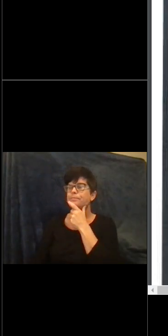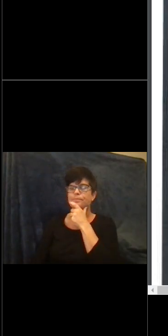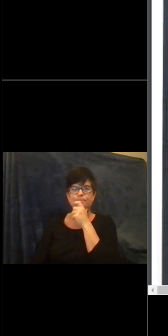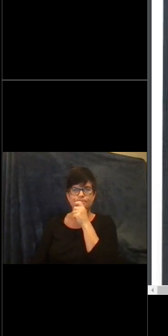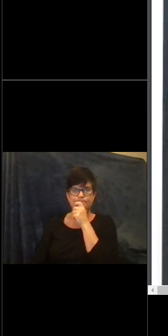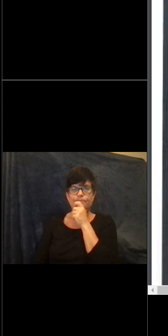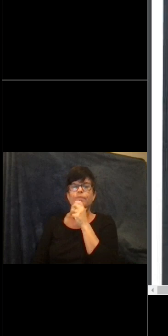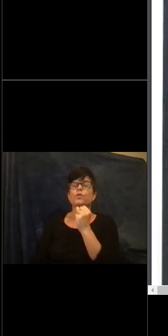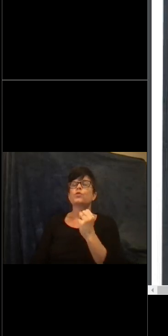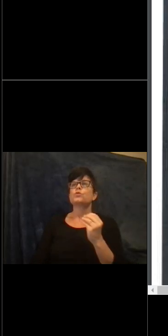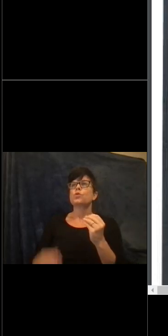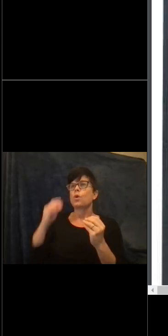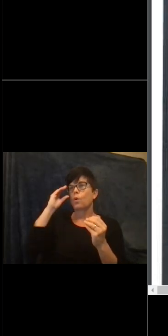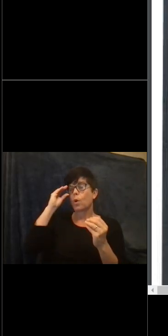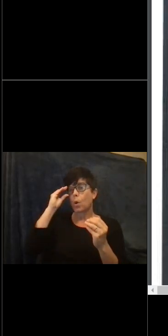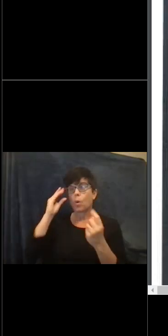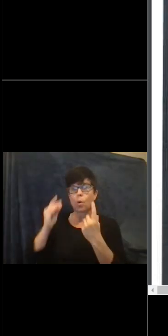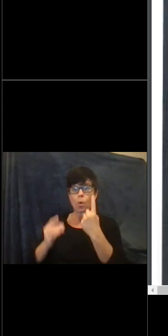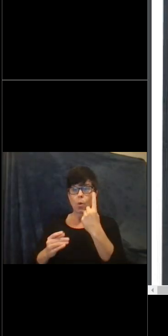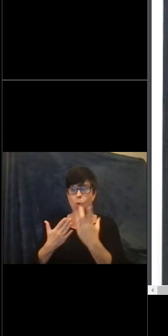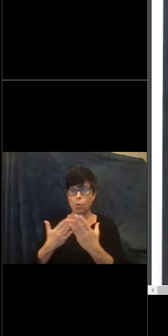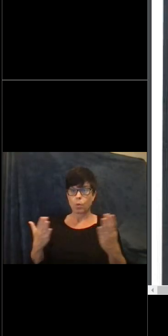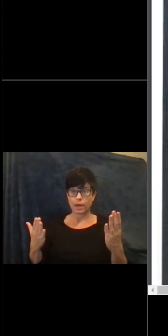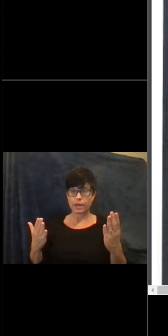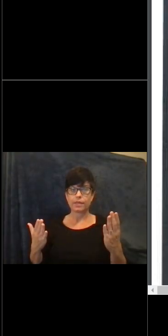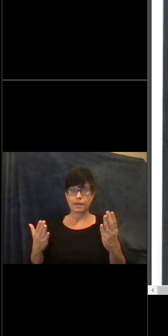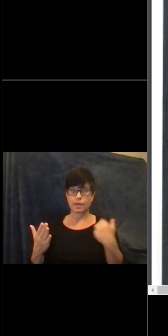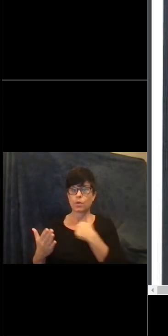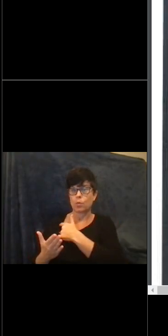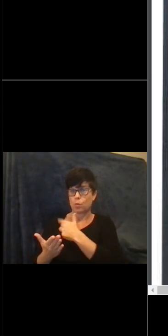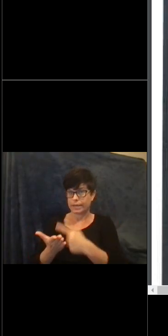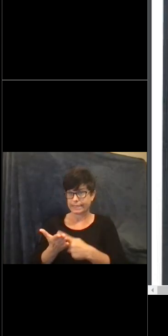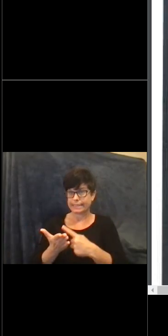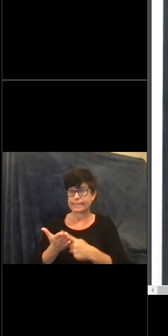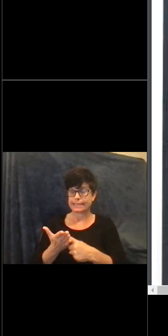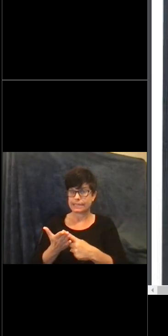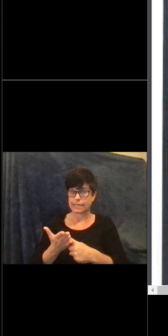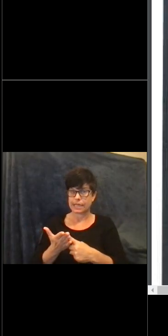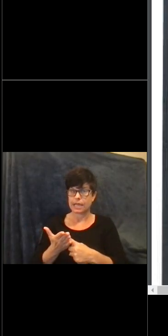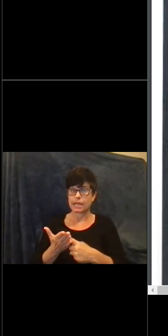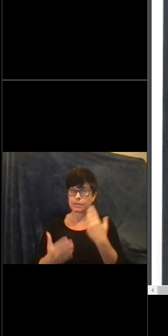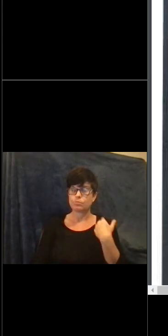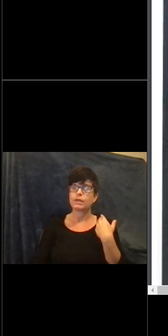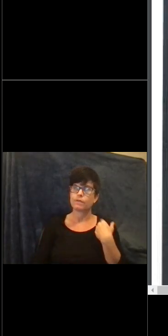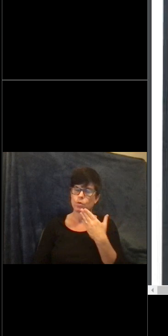So one thing that we have discussed earlier, and that's a good point of.